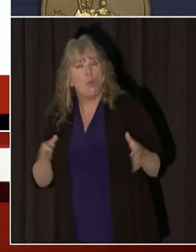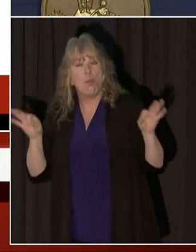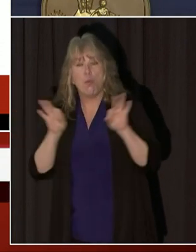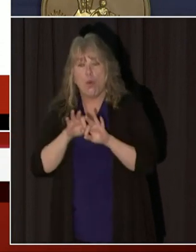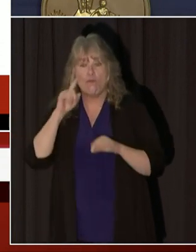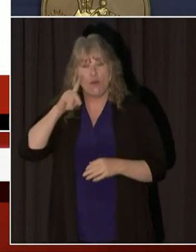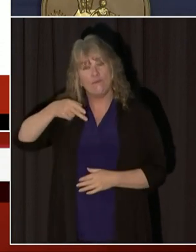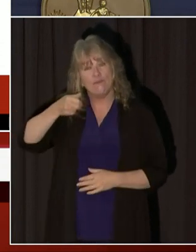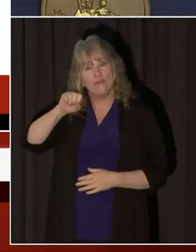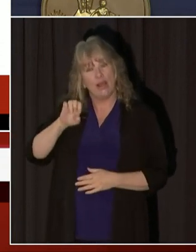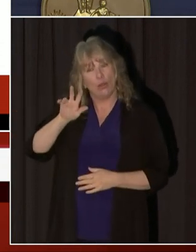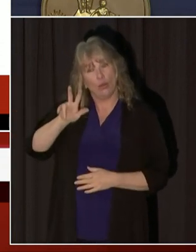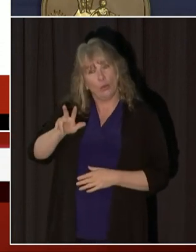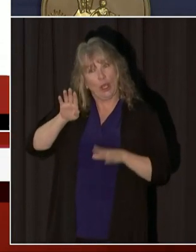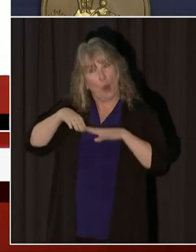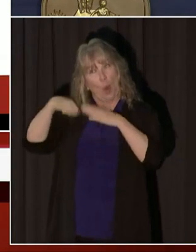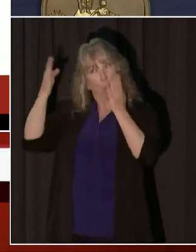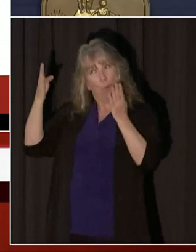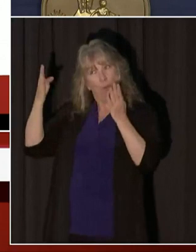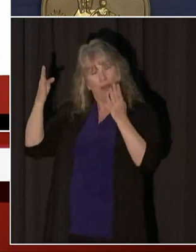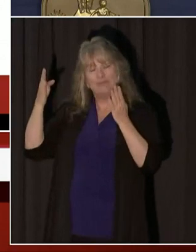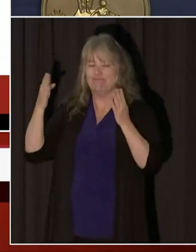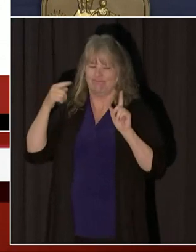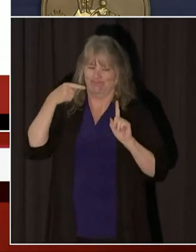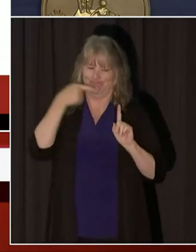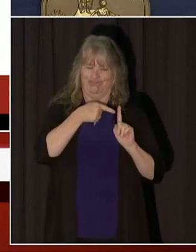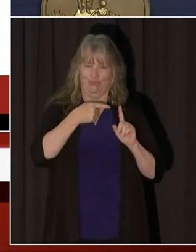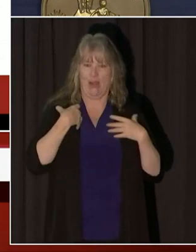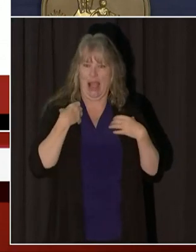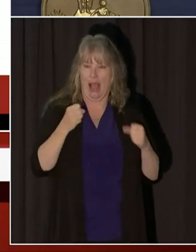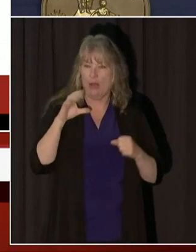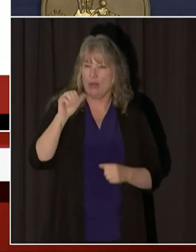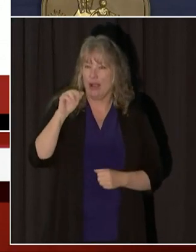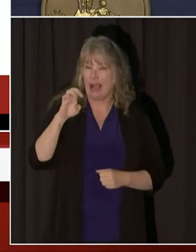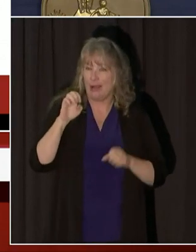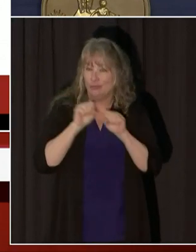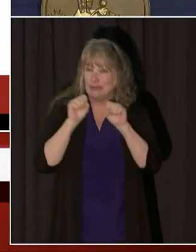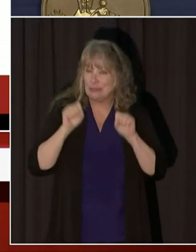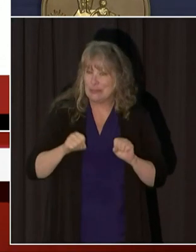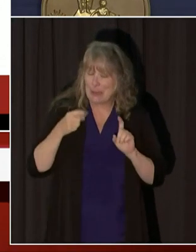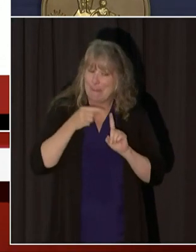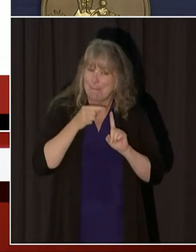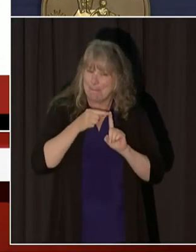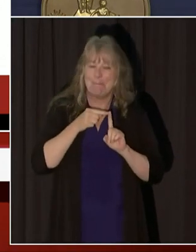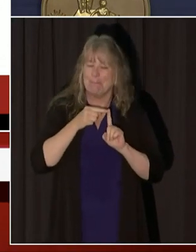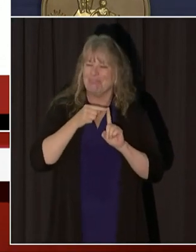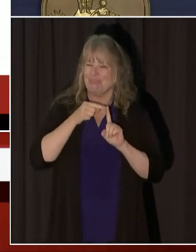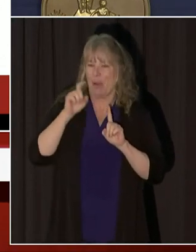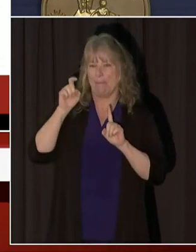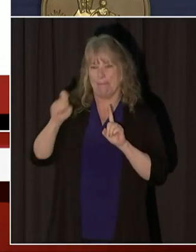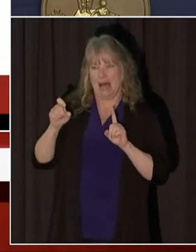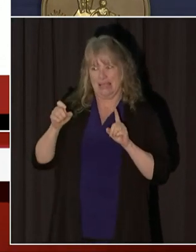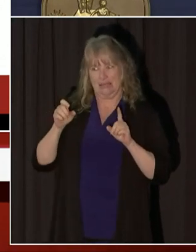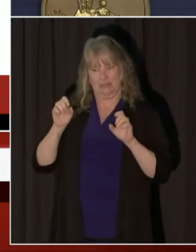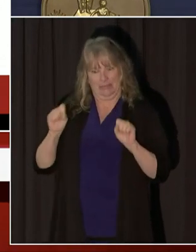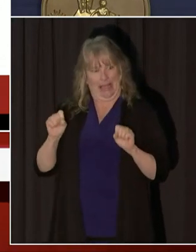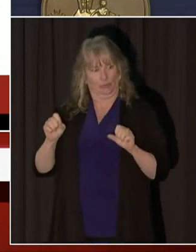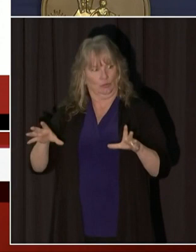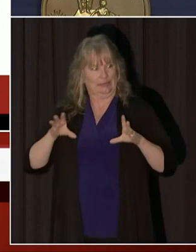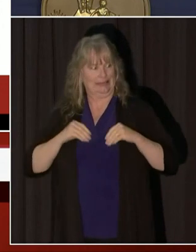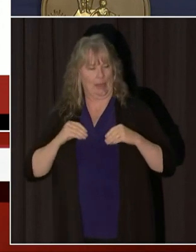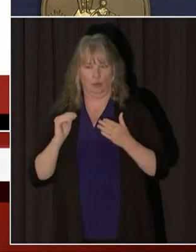reopening that the healthcare system can deal with new cases, can deal